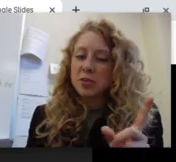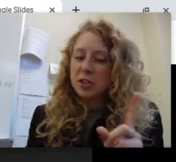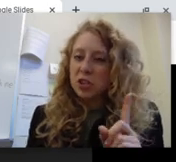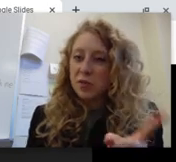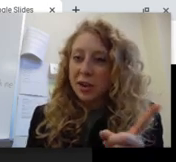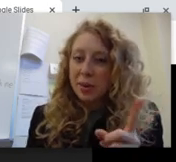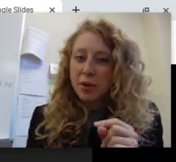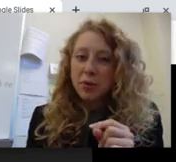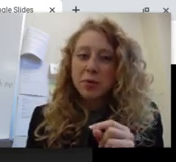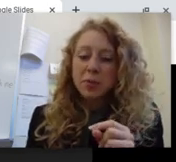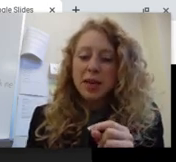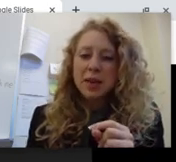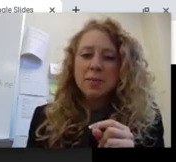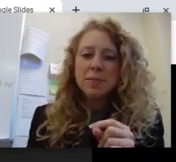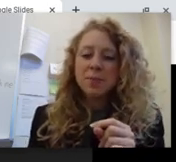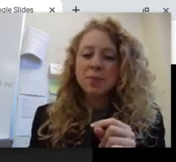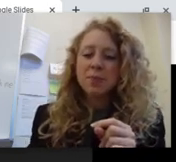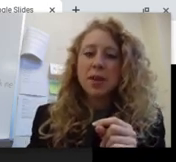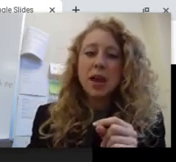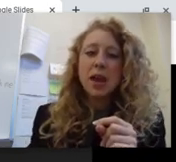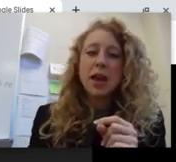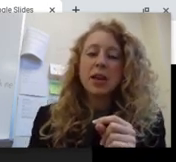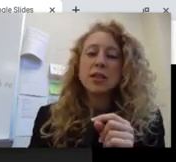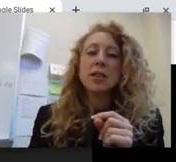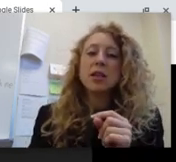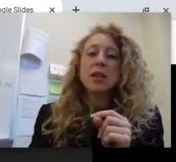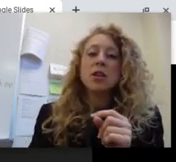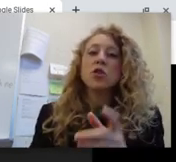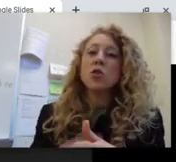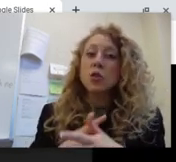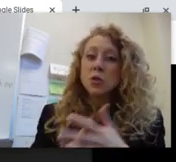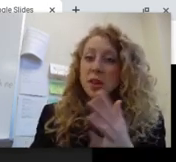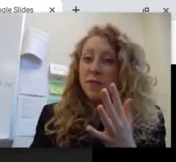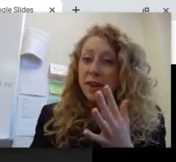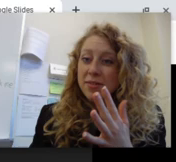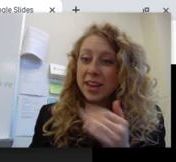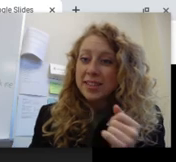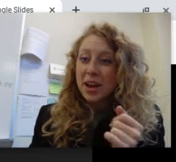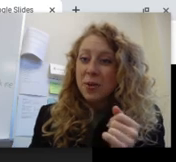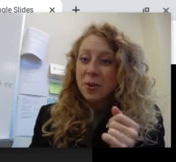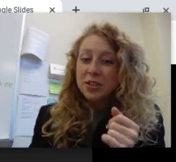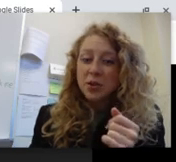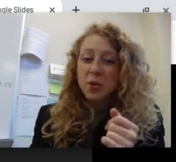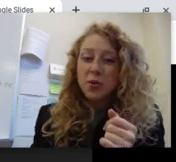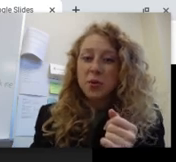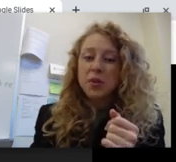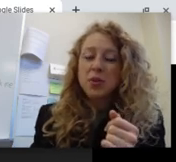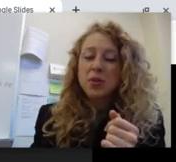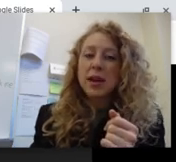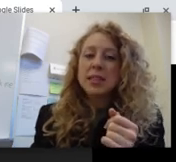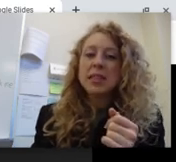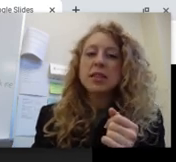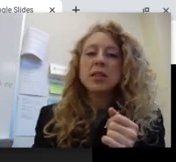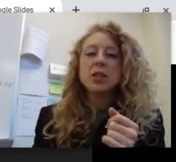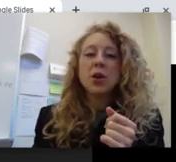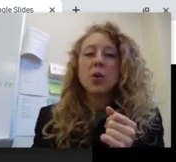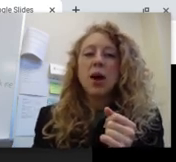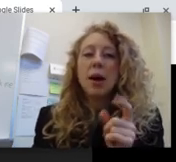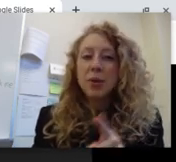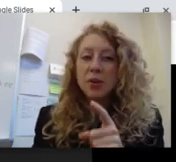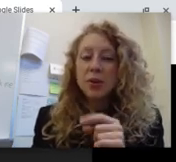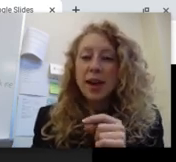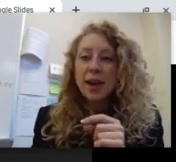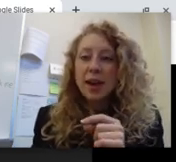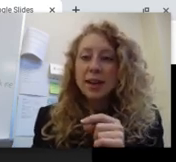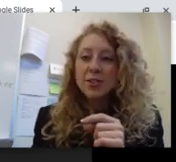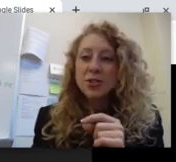facial expressions are very powerful for meaning. And so those are the 5 things that I wanted to go over with you guys. So I'm